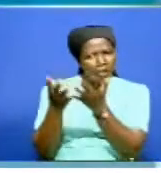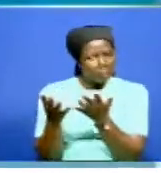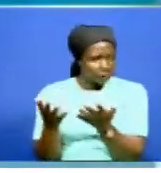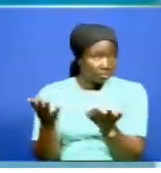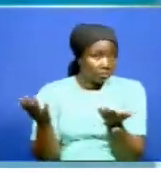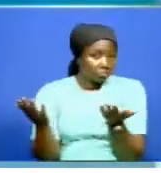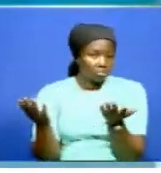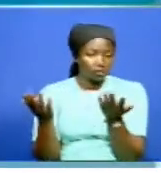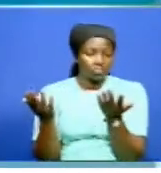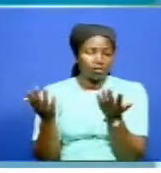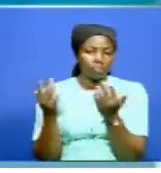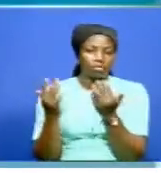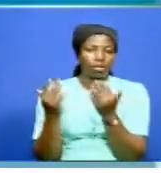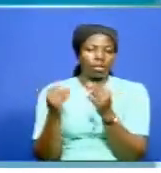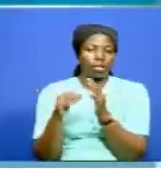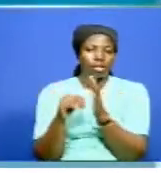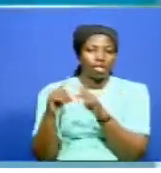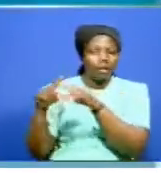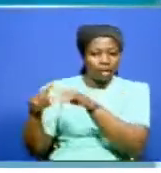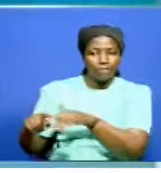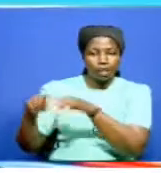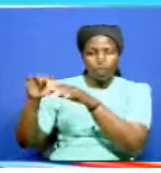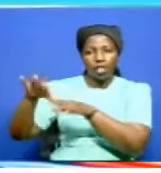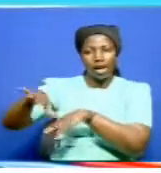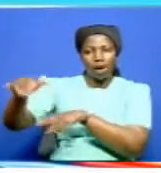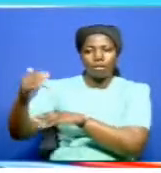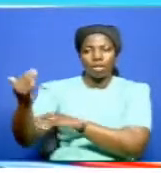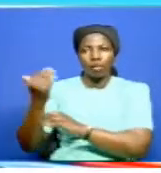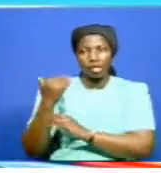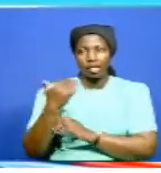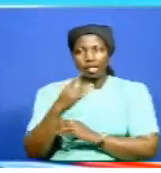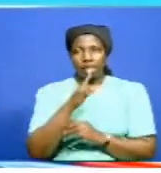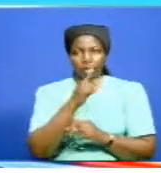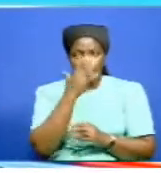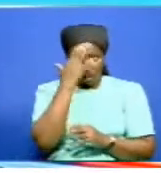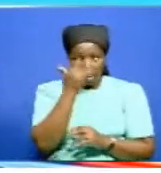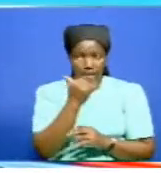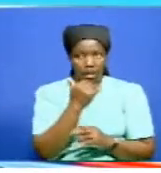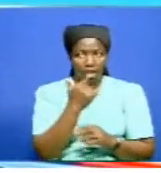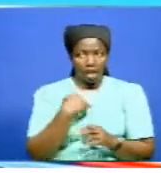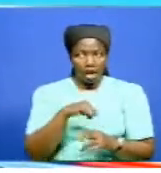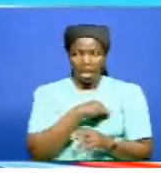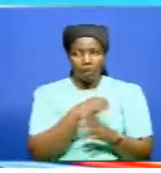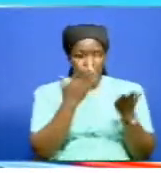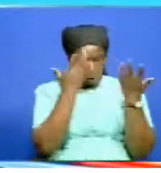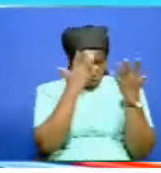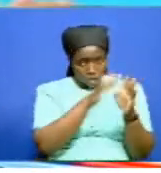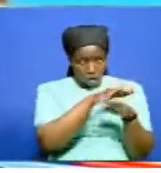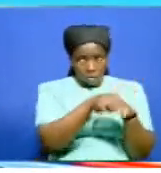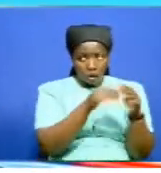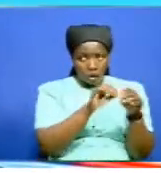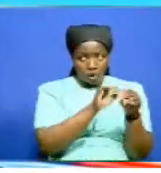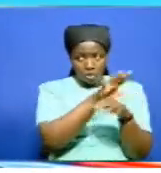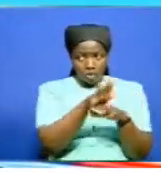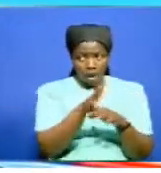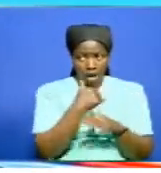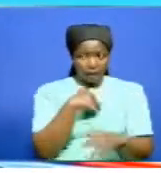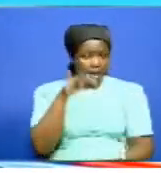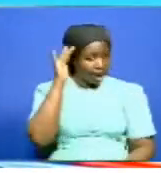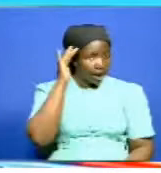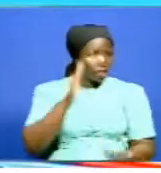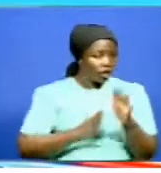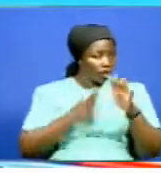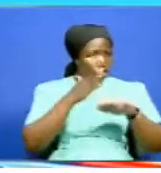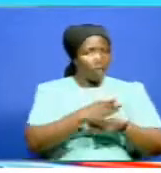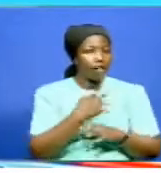the request per county. Yes, of course, we do not know all the COVID-19 vaccine. I've heard over 100 in trial,